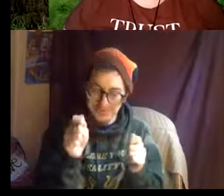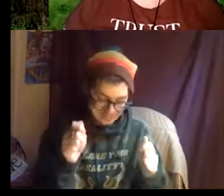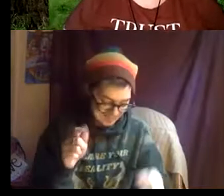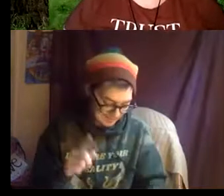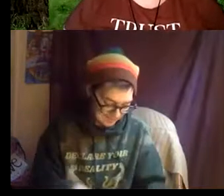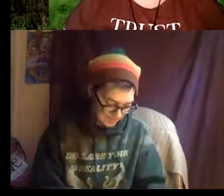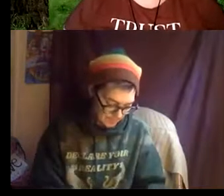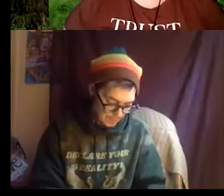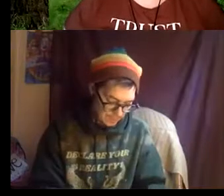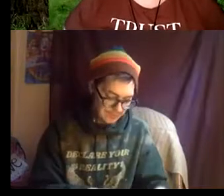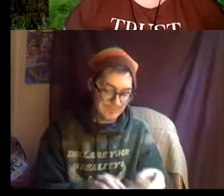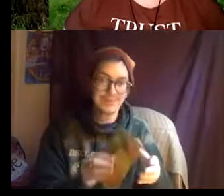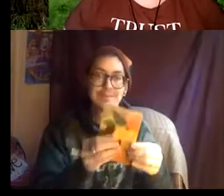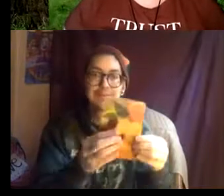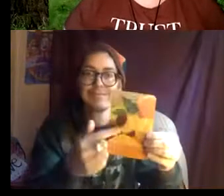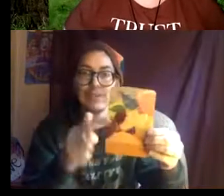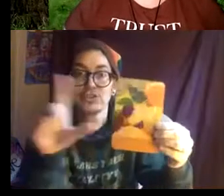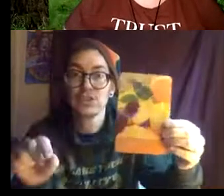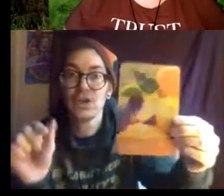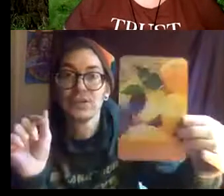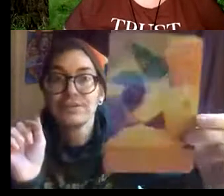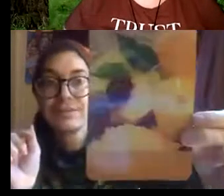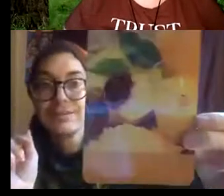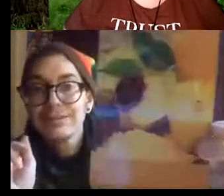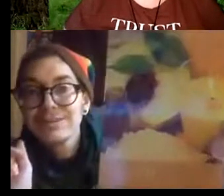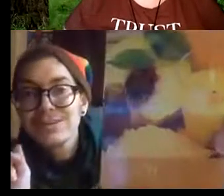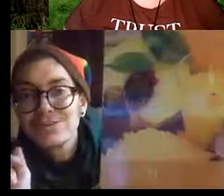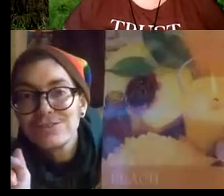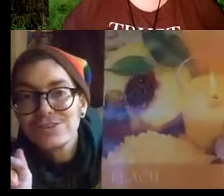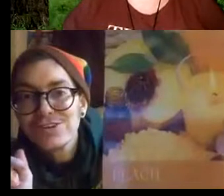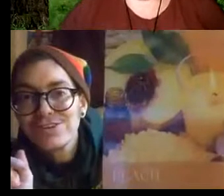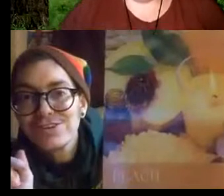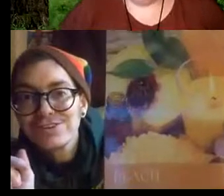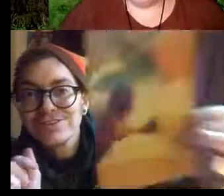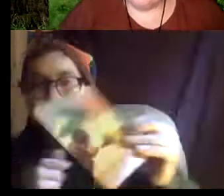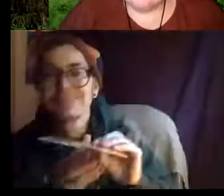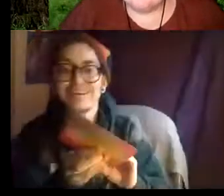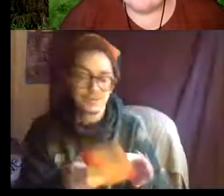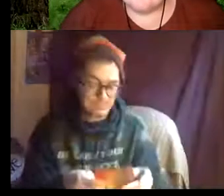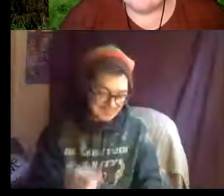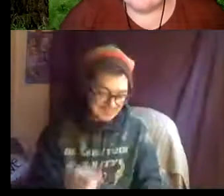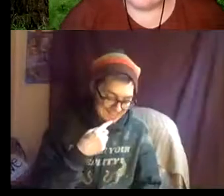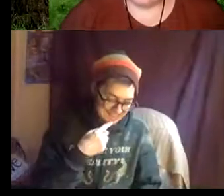While you were talking, I did draw 2 cards for you. This one, this card here.